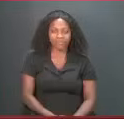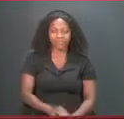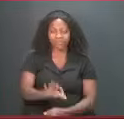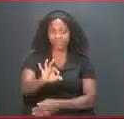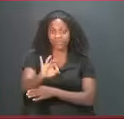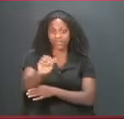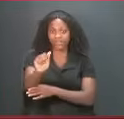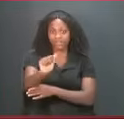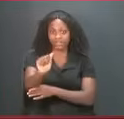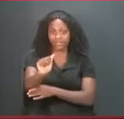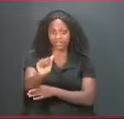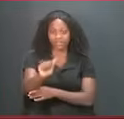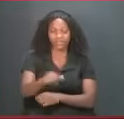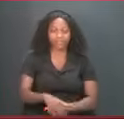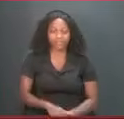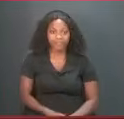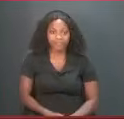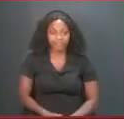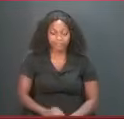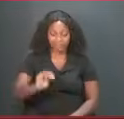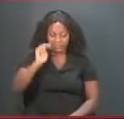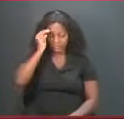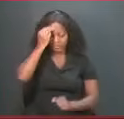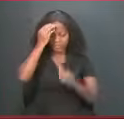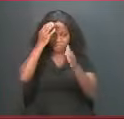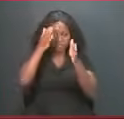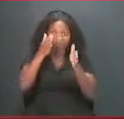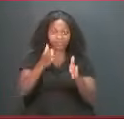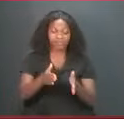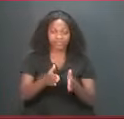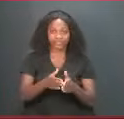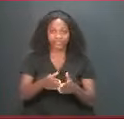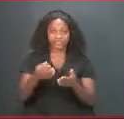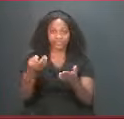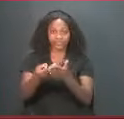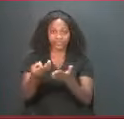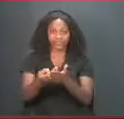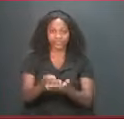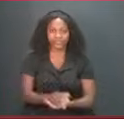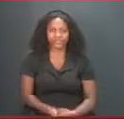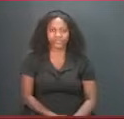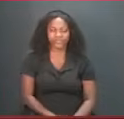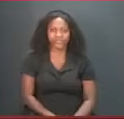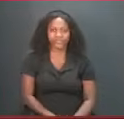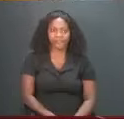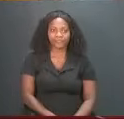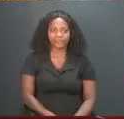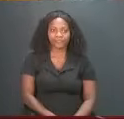by the Minister for Finance.